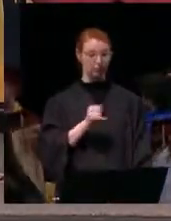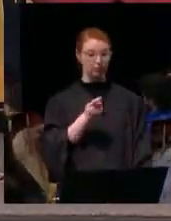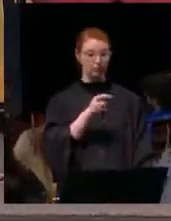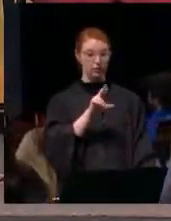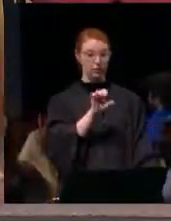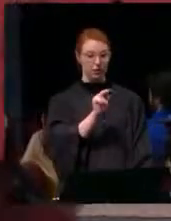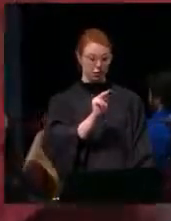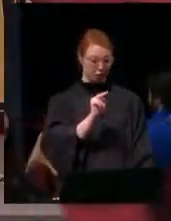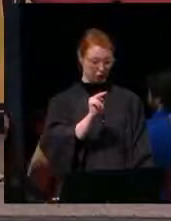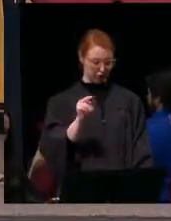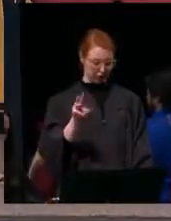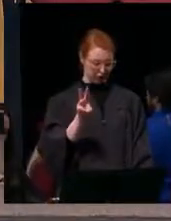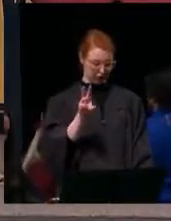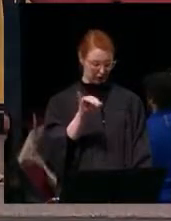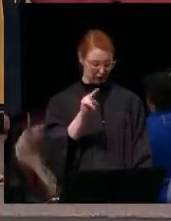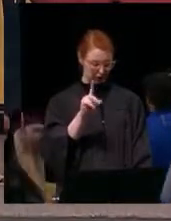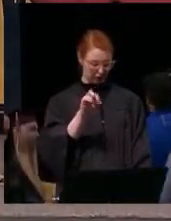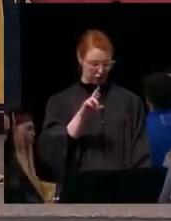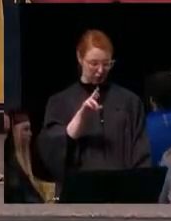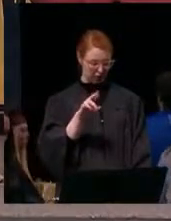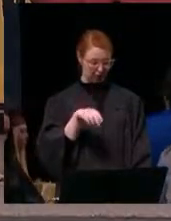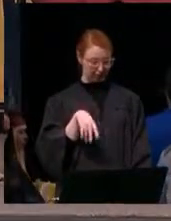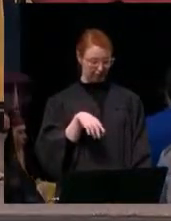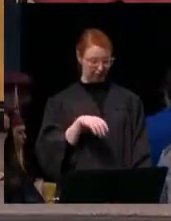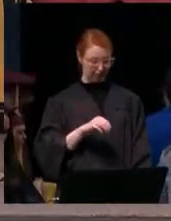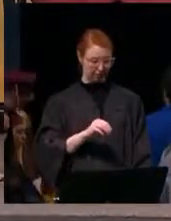Jared Winter.